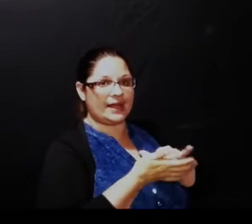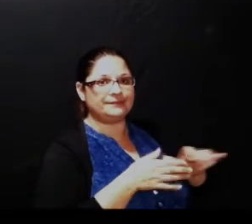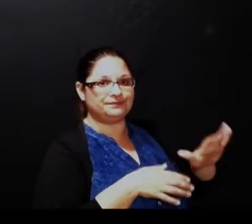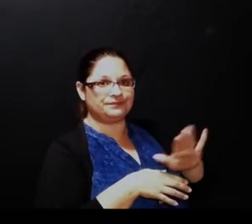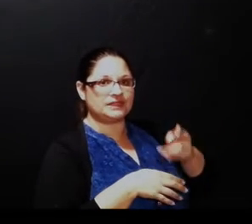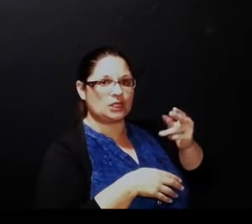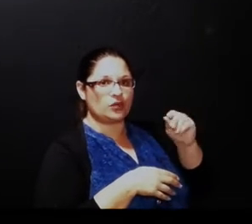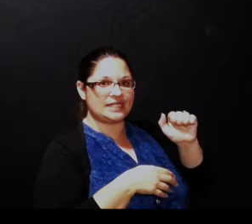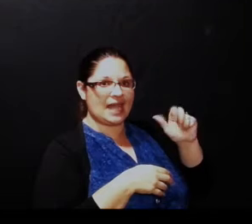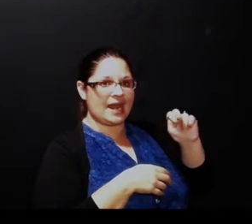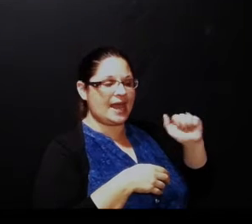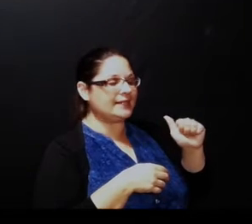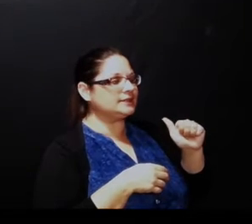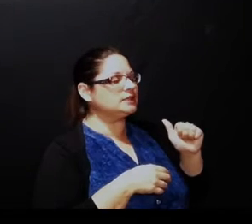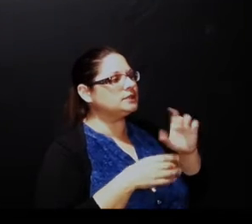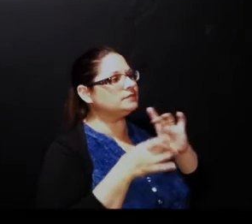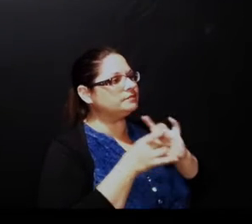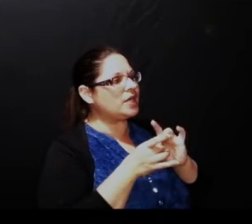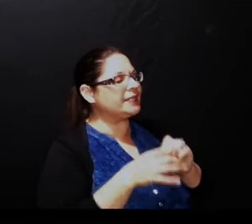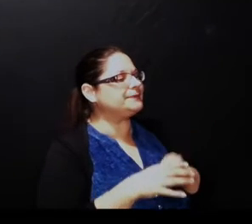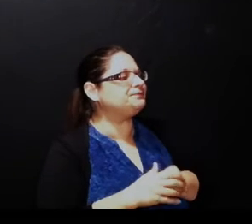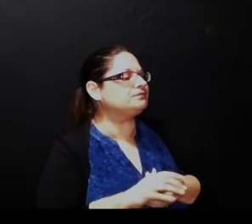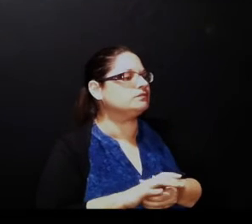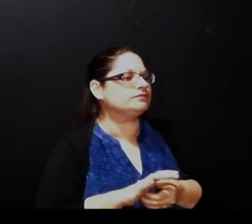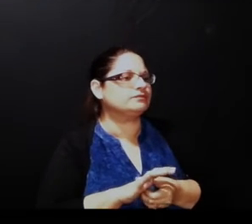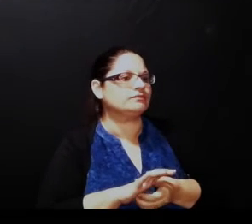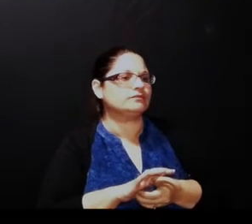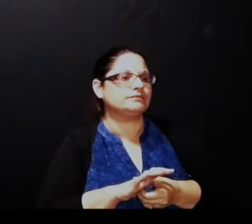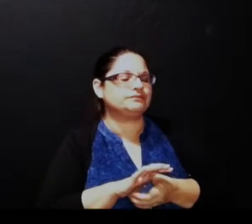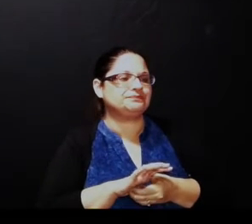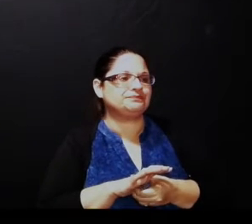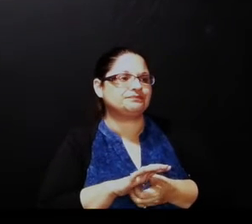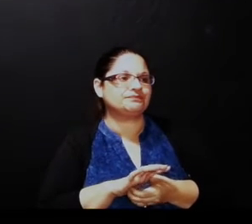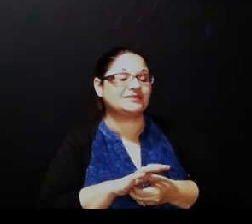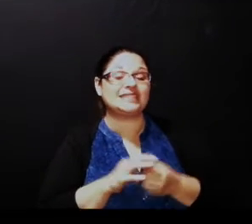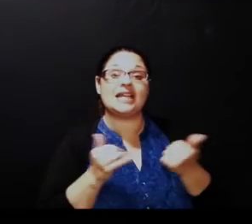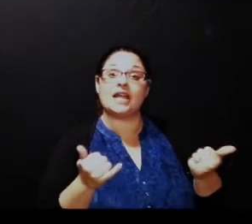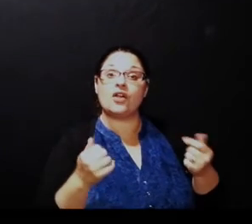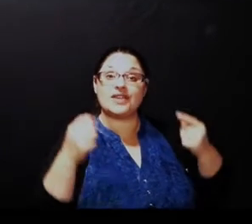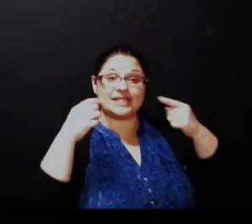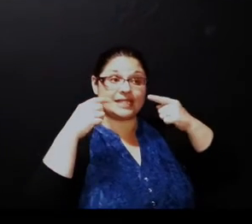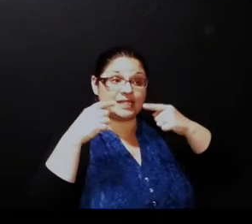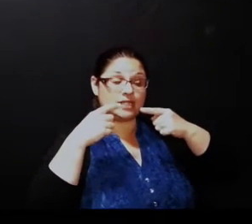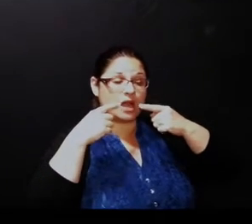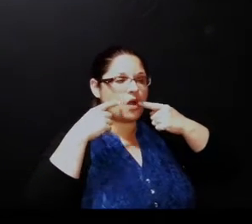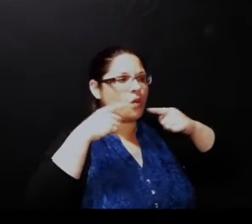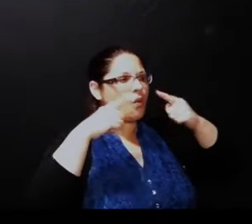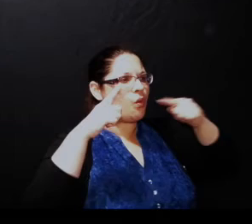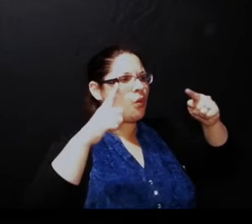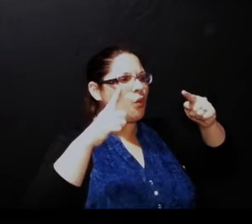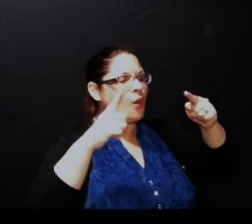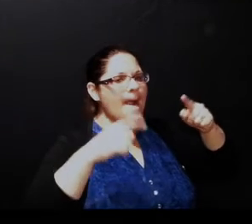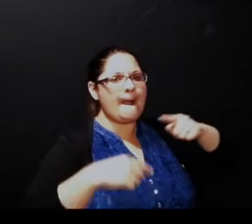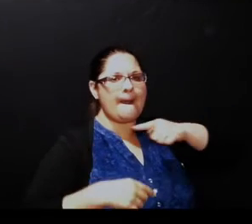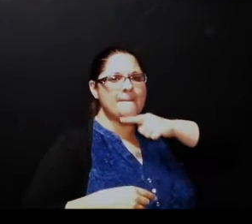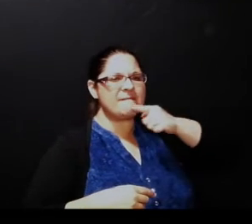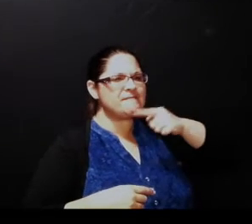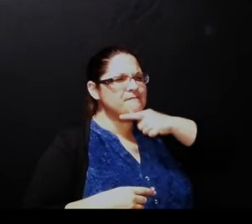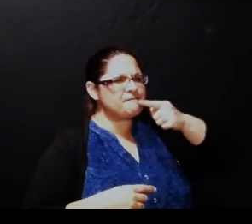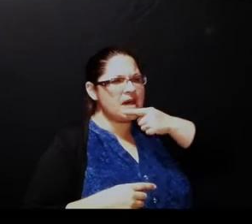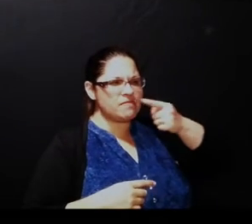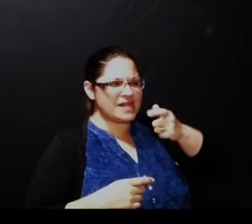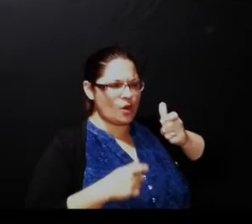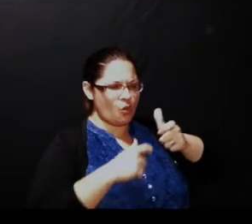notes. This triumphal entry into Jerusalem on this Sunday is the biggest public celebration of